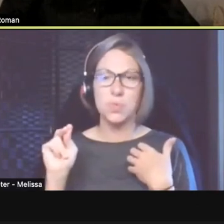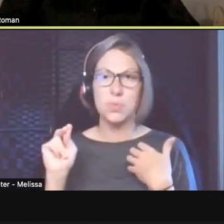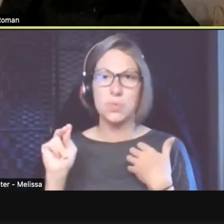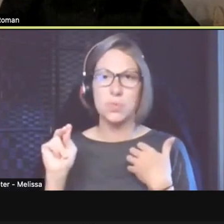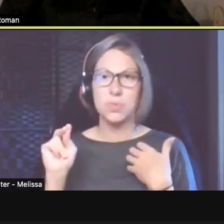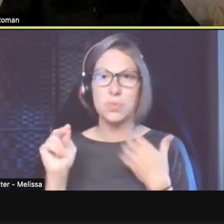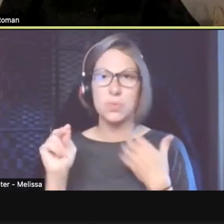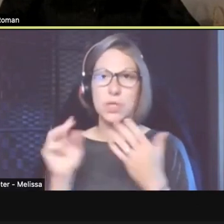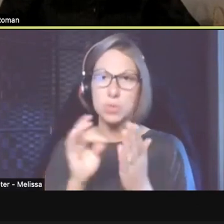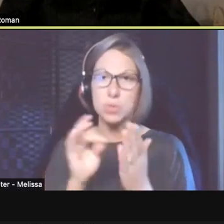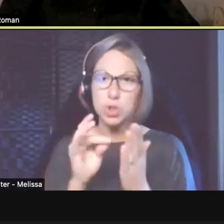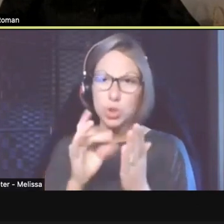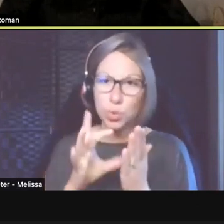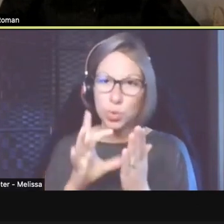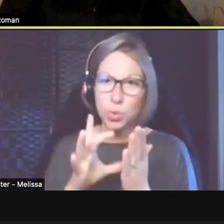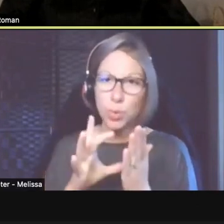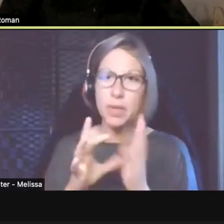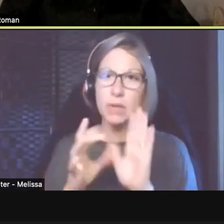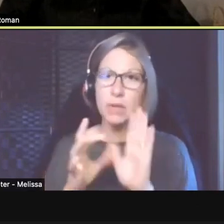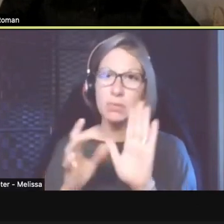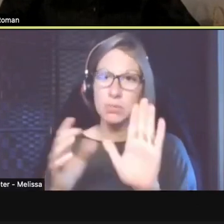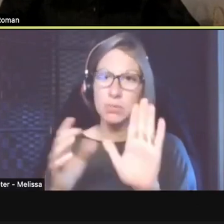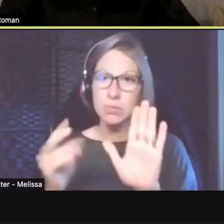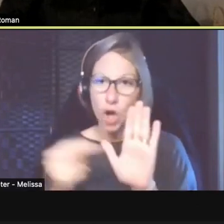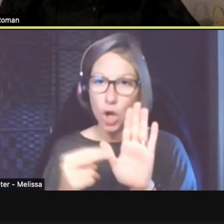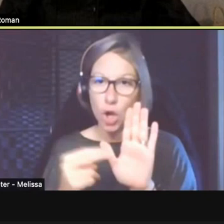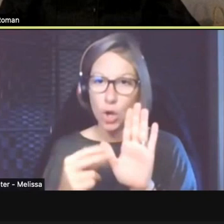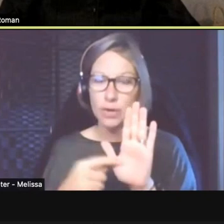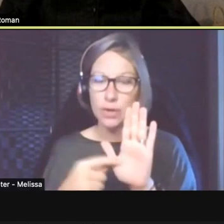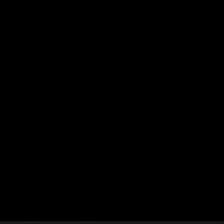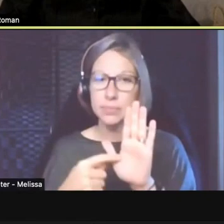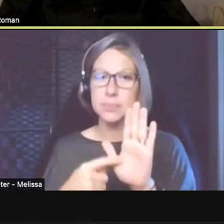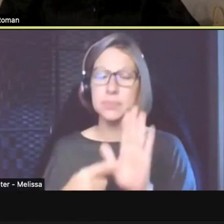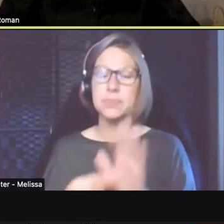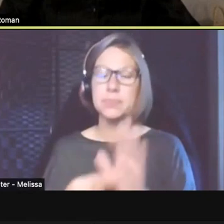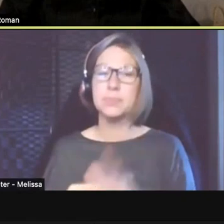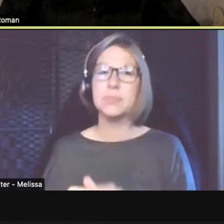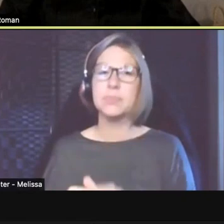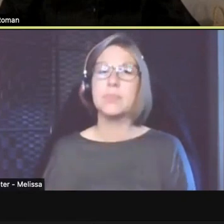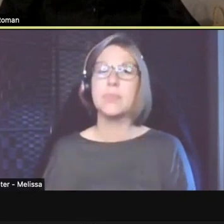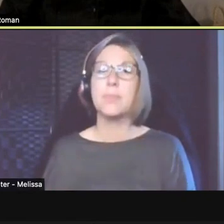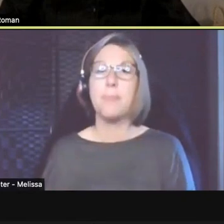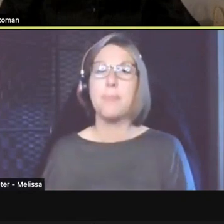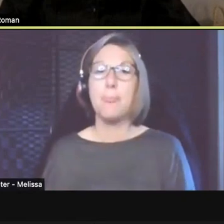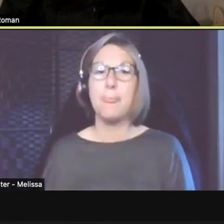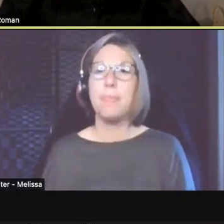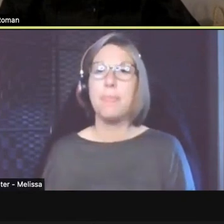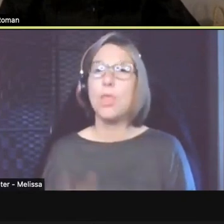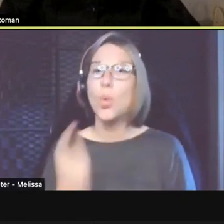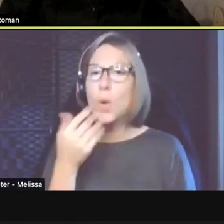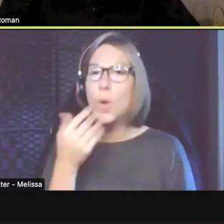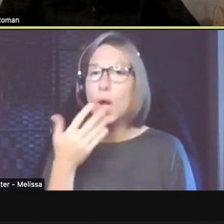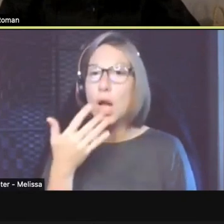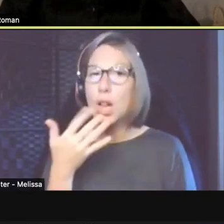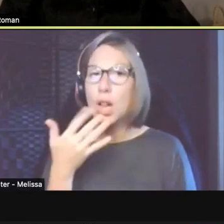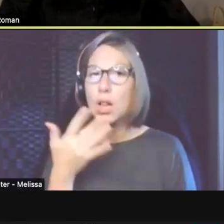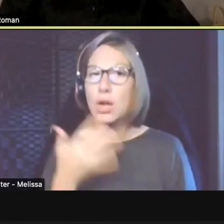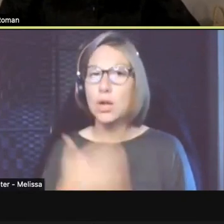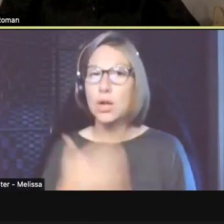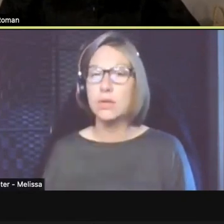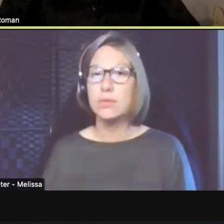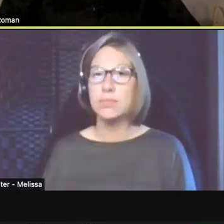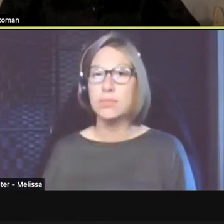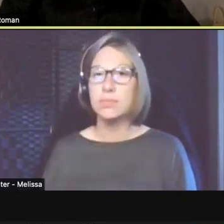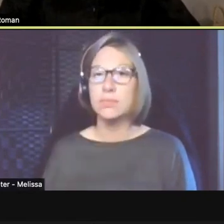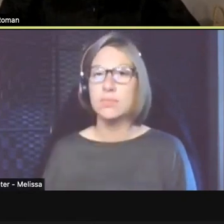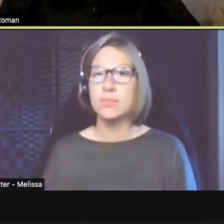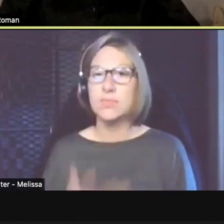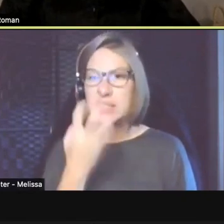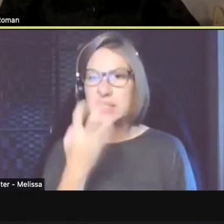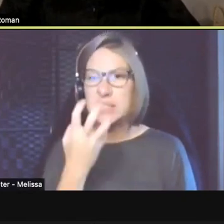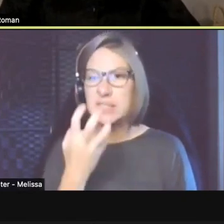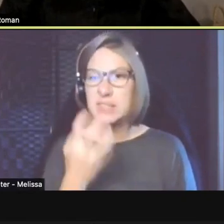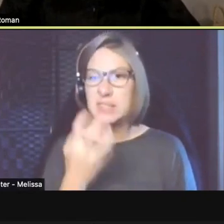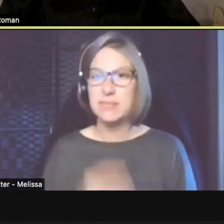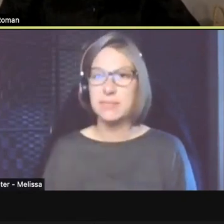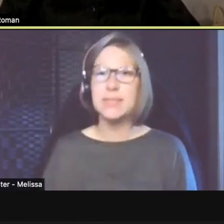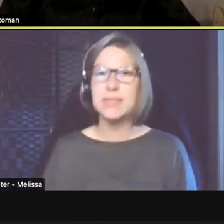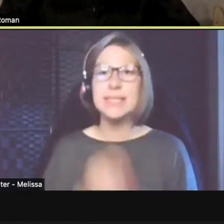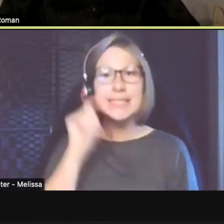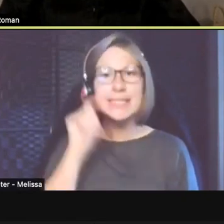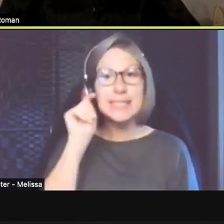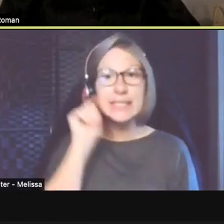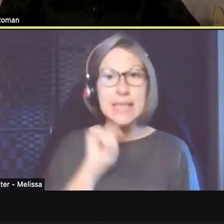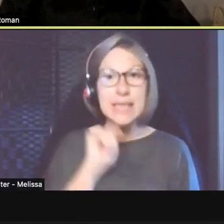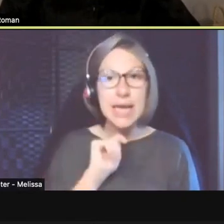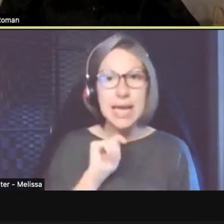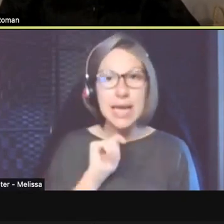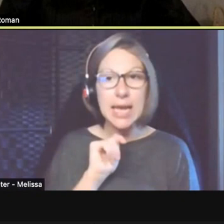I'll zoom in for you. Look. Look at it. What color is it? It's tan. What do